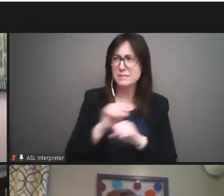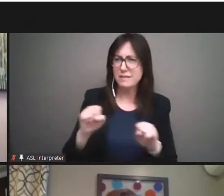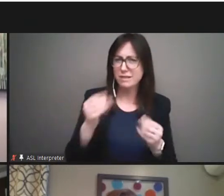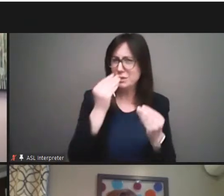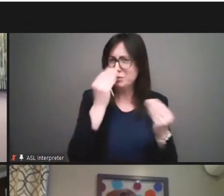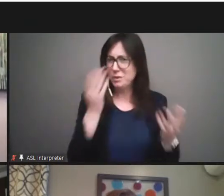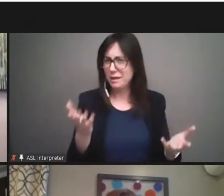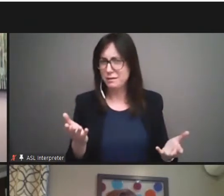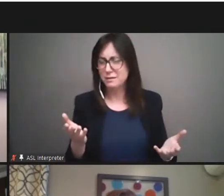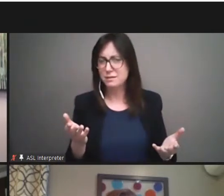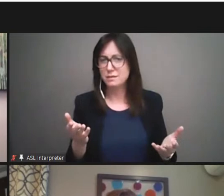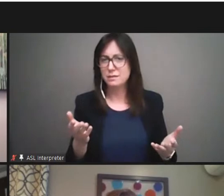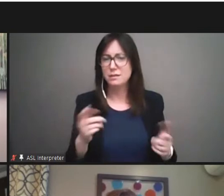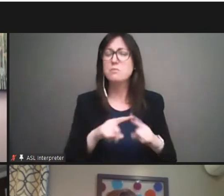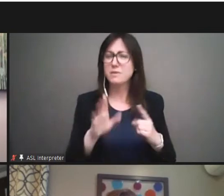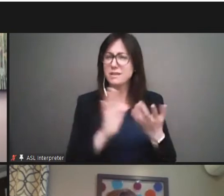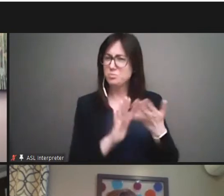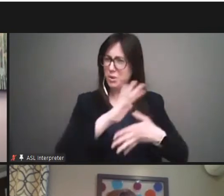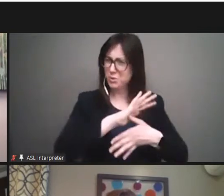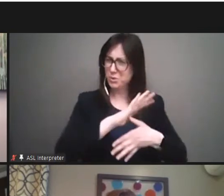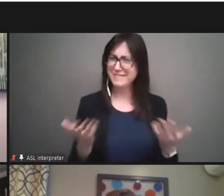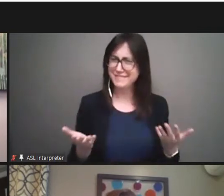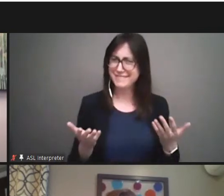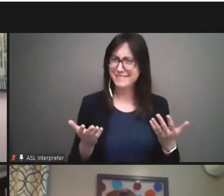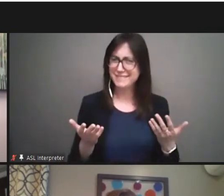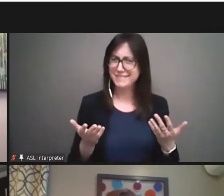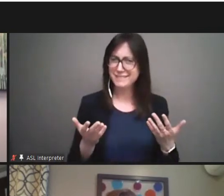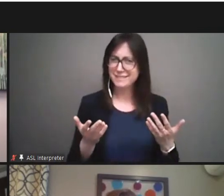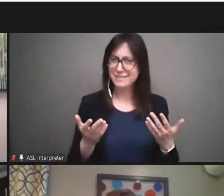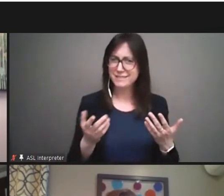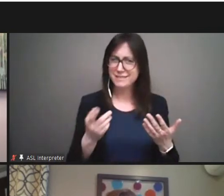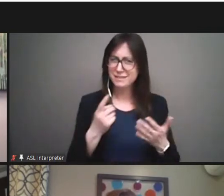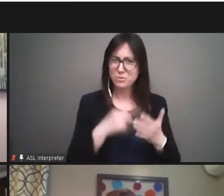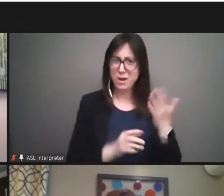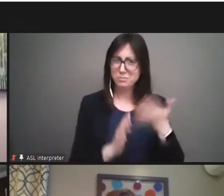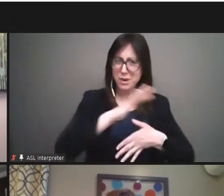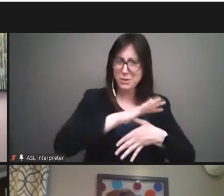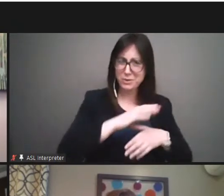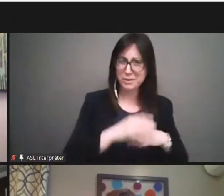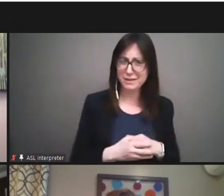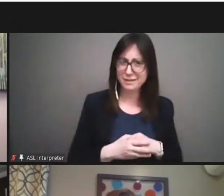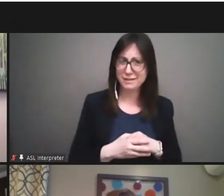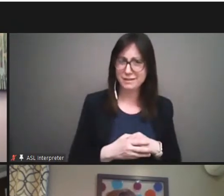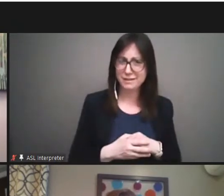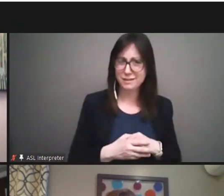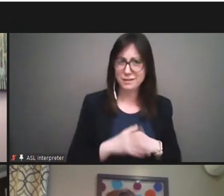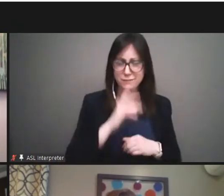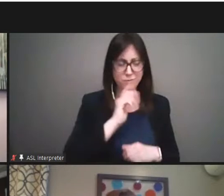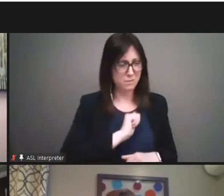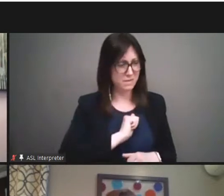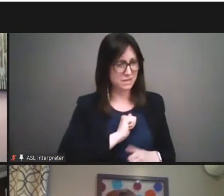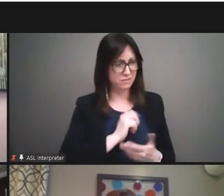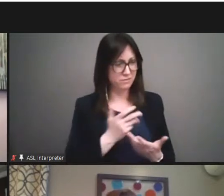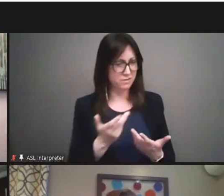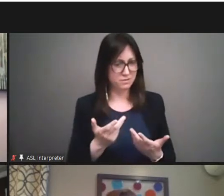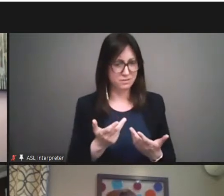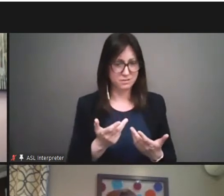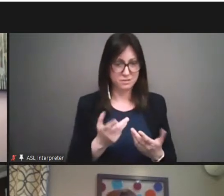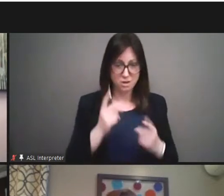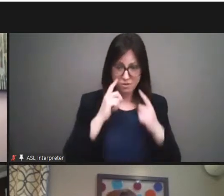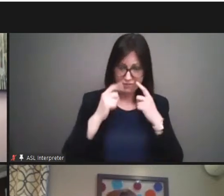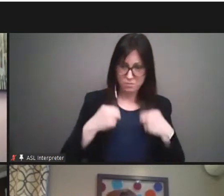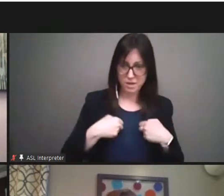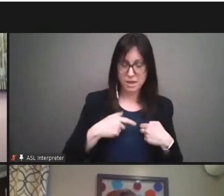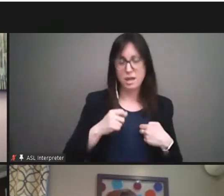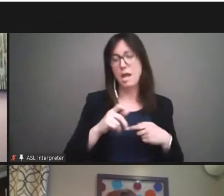of priorities and, what are we going to prioritize for ourselves? Is it, worth not wearing